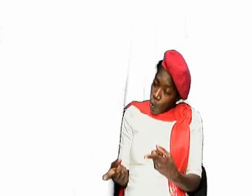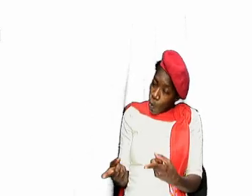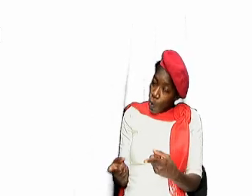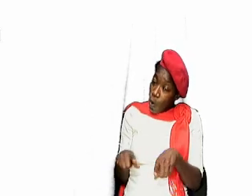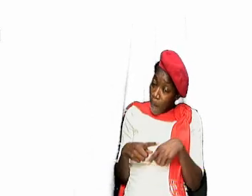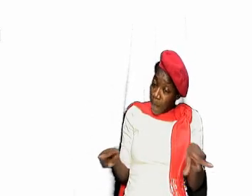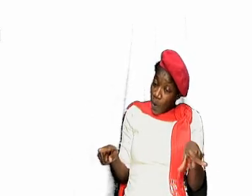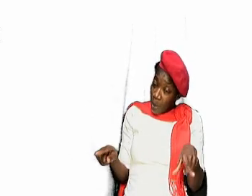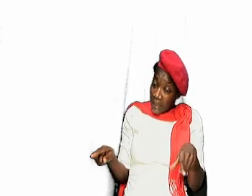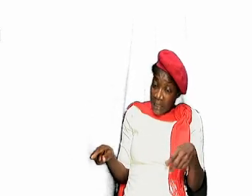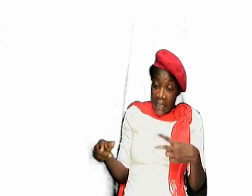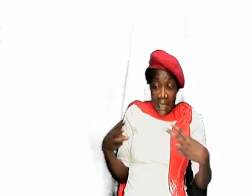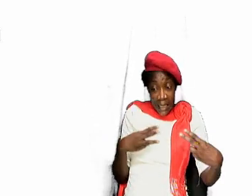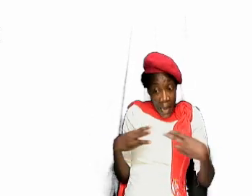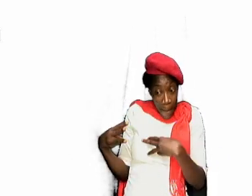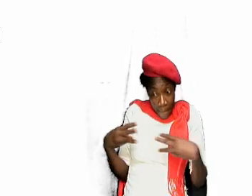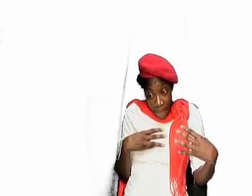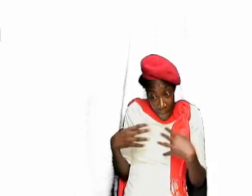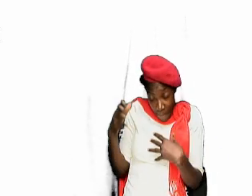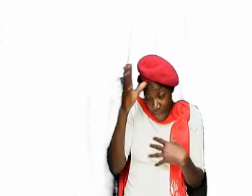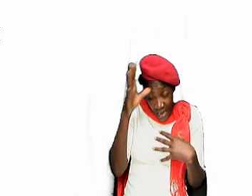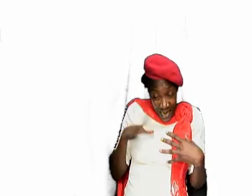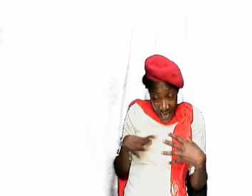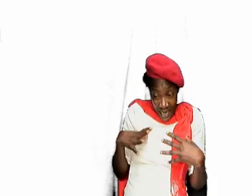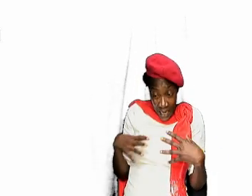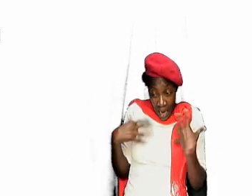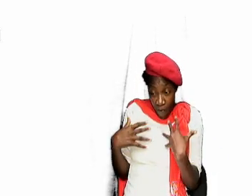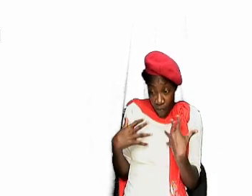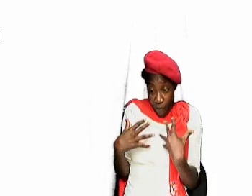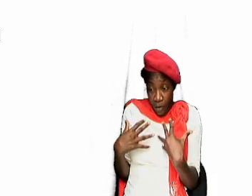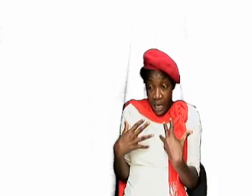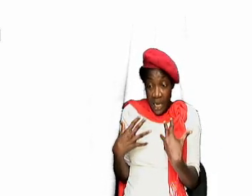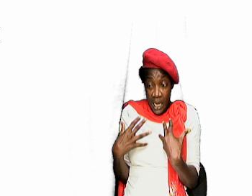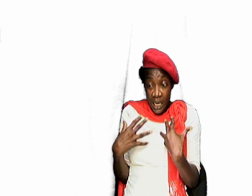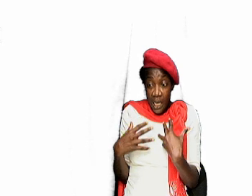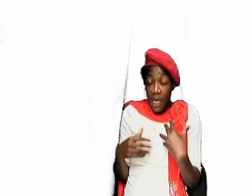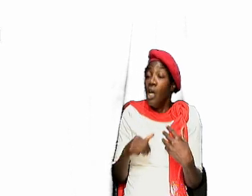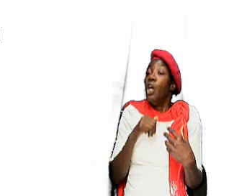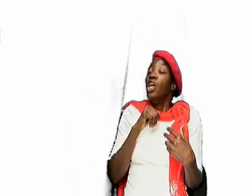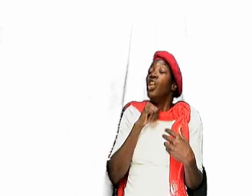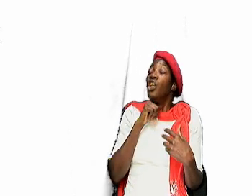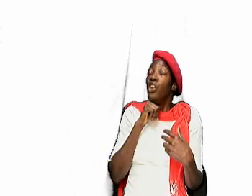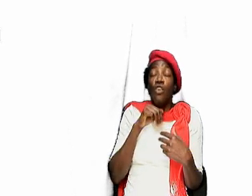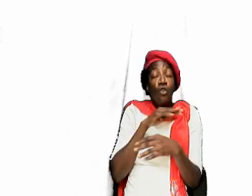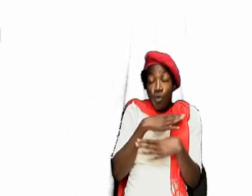the men that should have gone down with him were afraid. They were unwilling to go